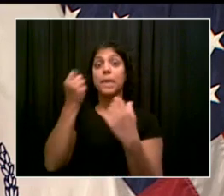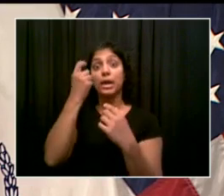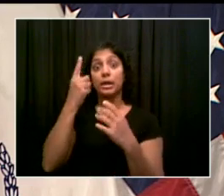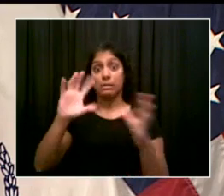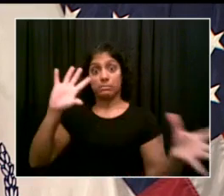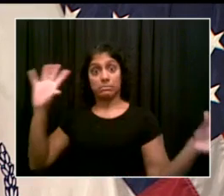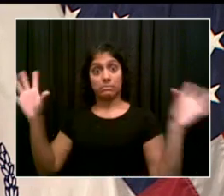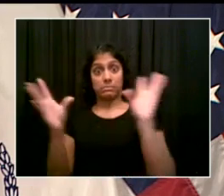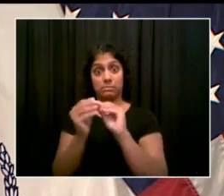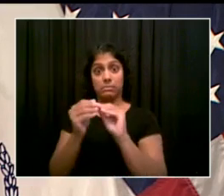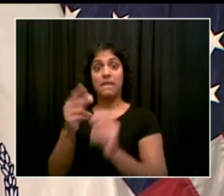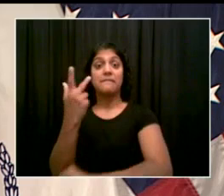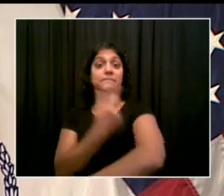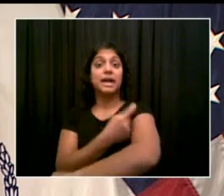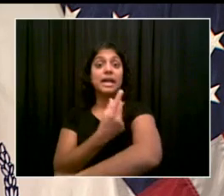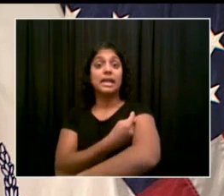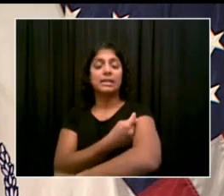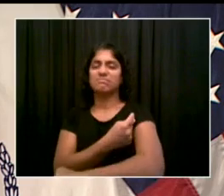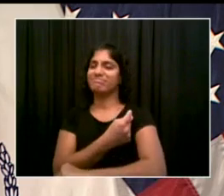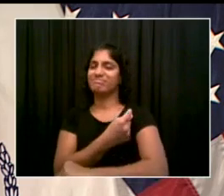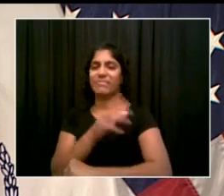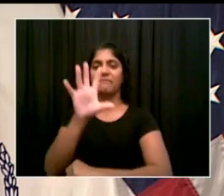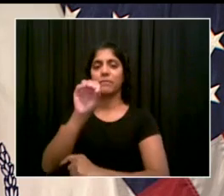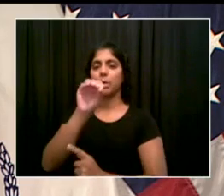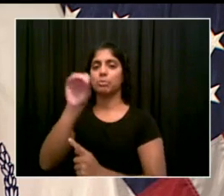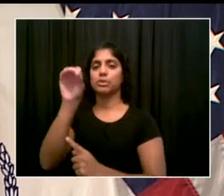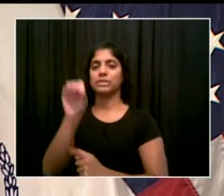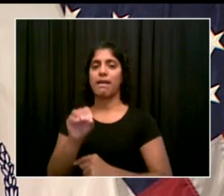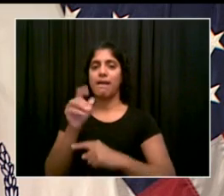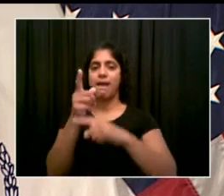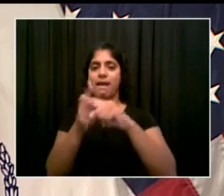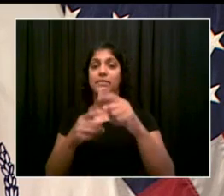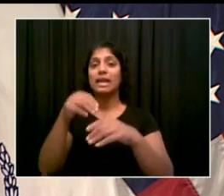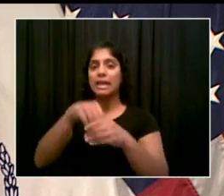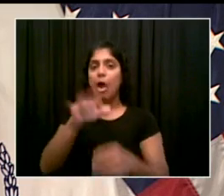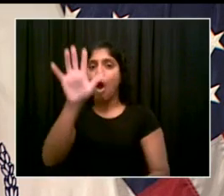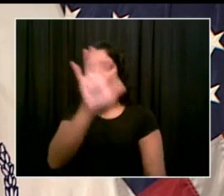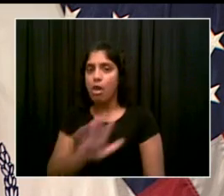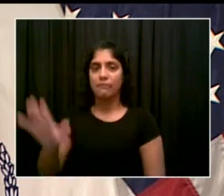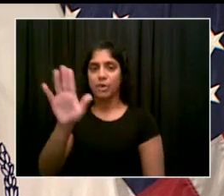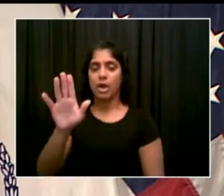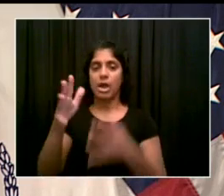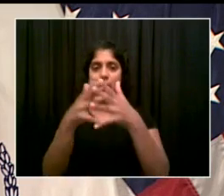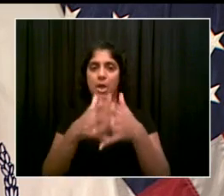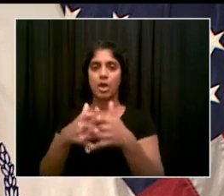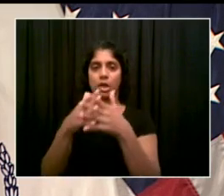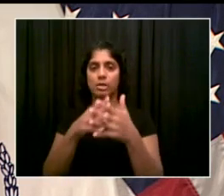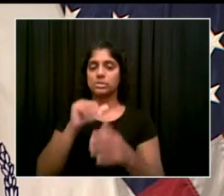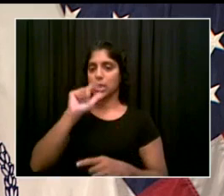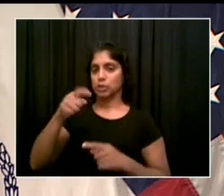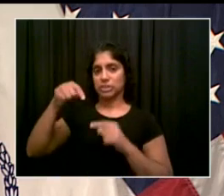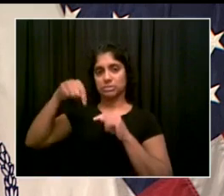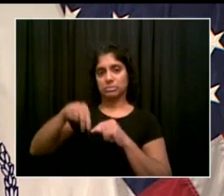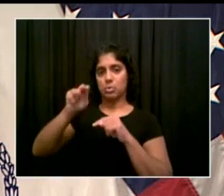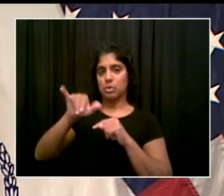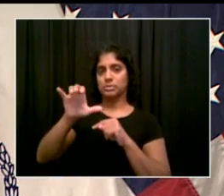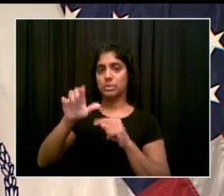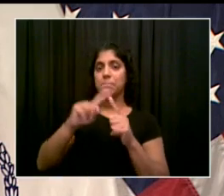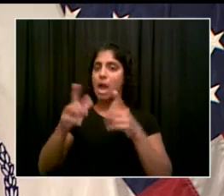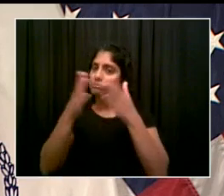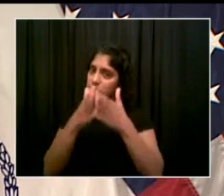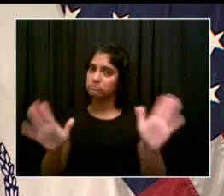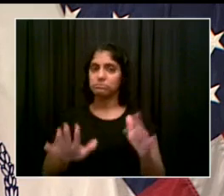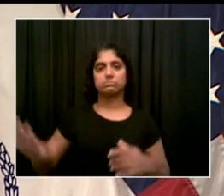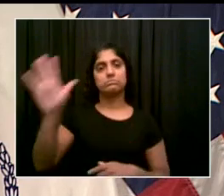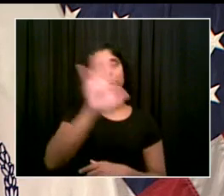nationally. So you're talking about millions and millions of people who, if this model was put into place, we would reach millions more people, and that